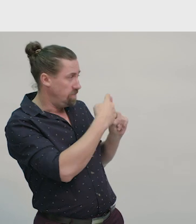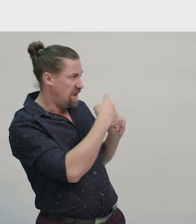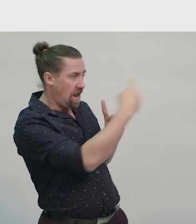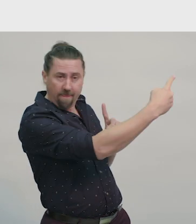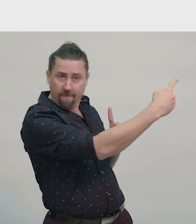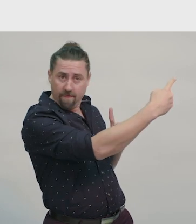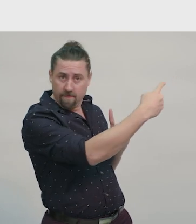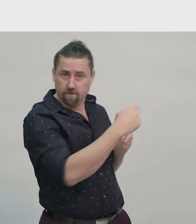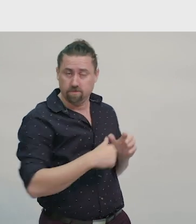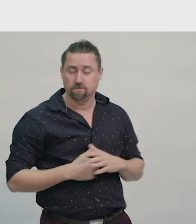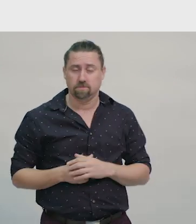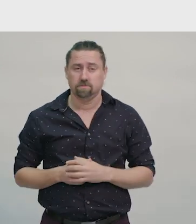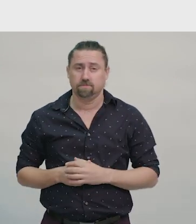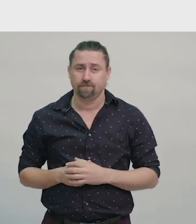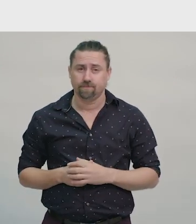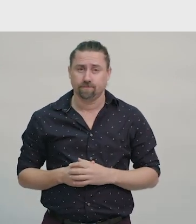width by the length.